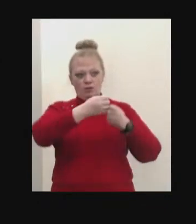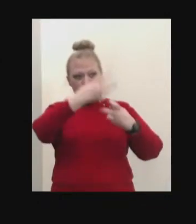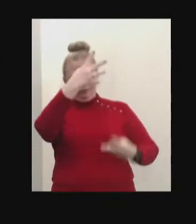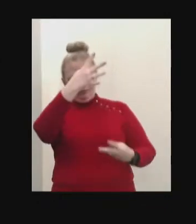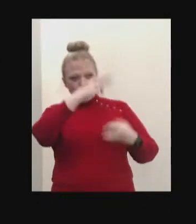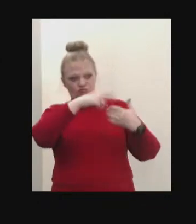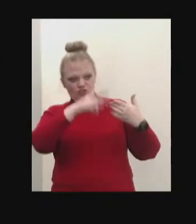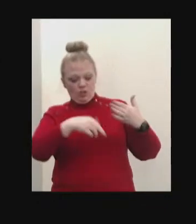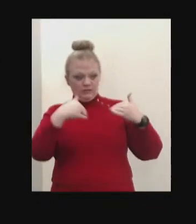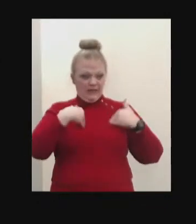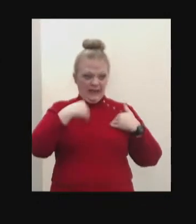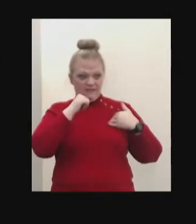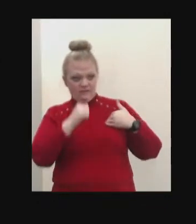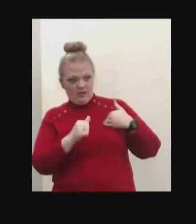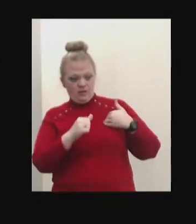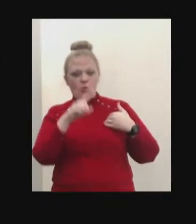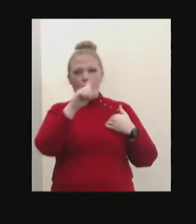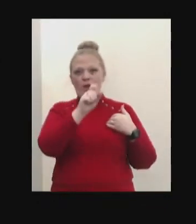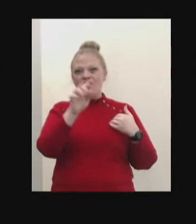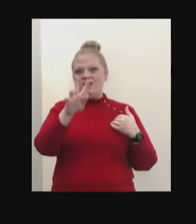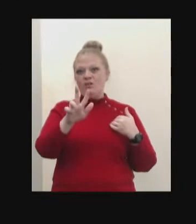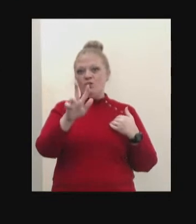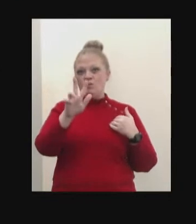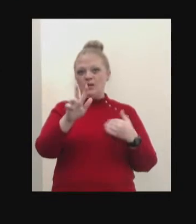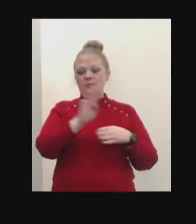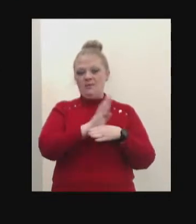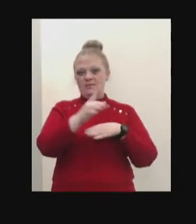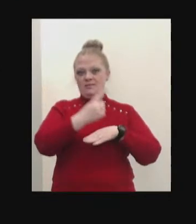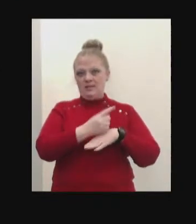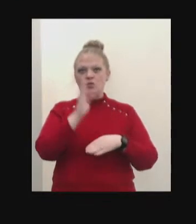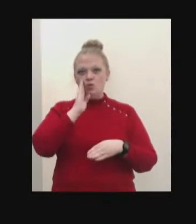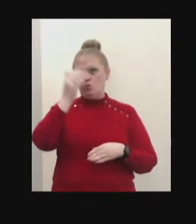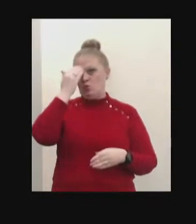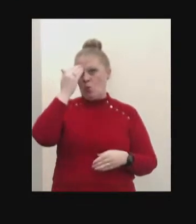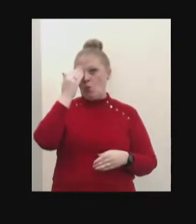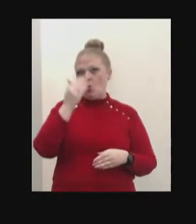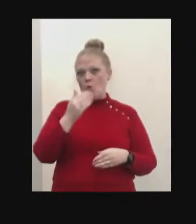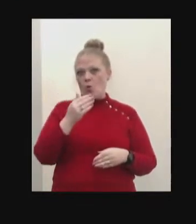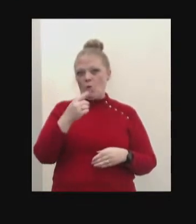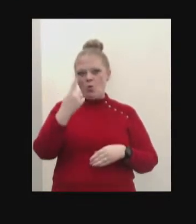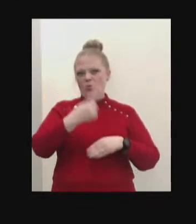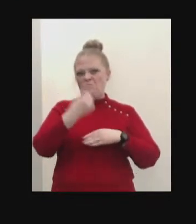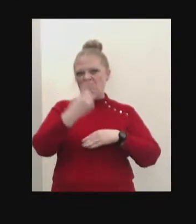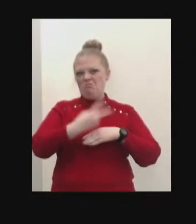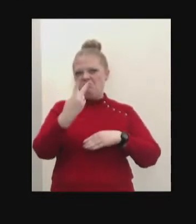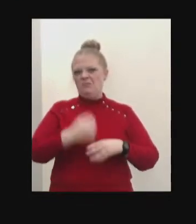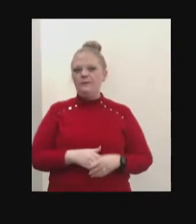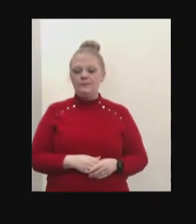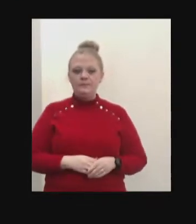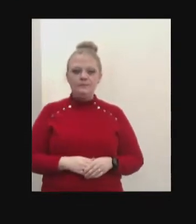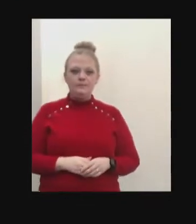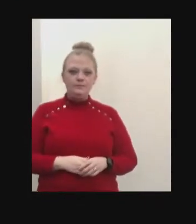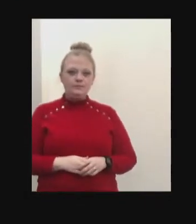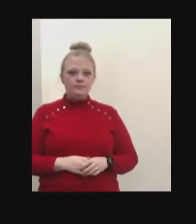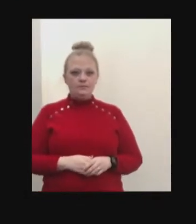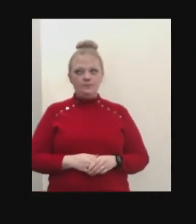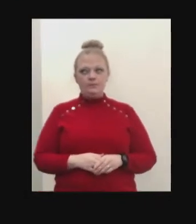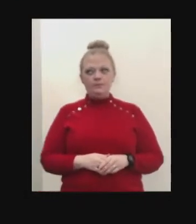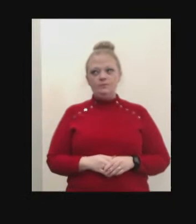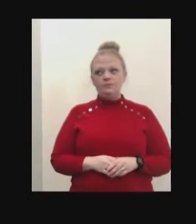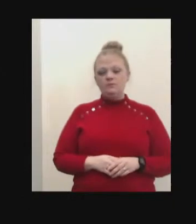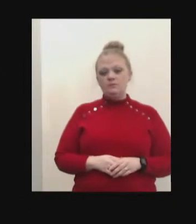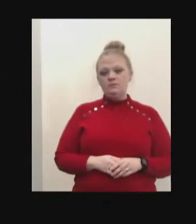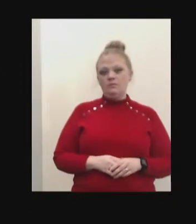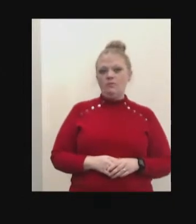3 business days. So you will know your results in just a day or two. So we are also during the